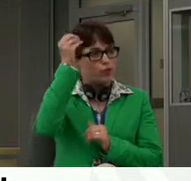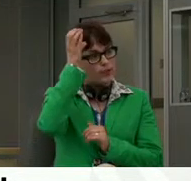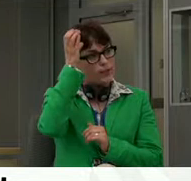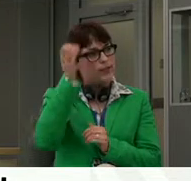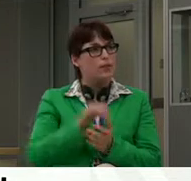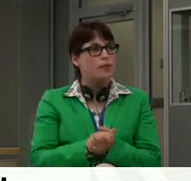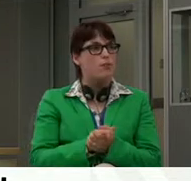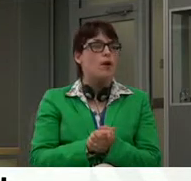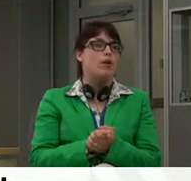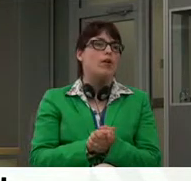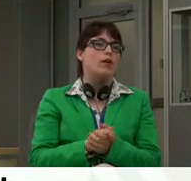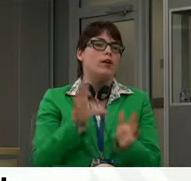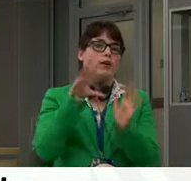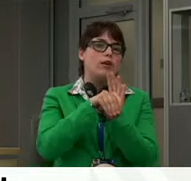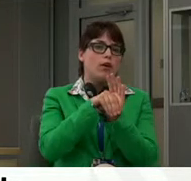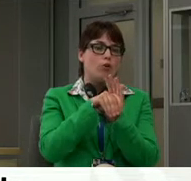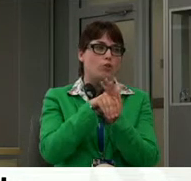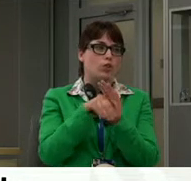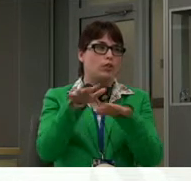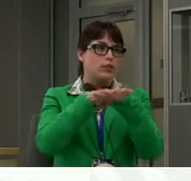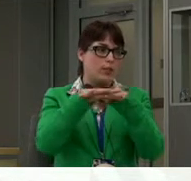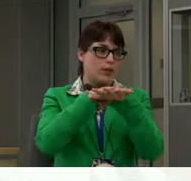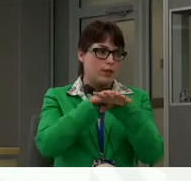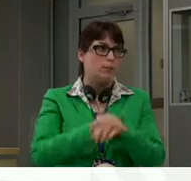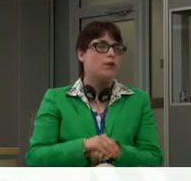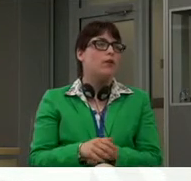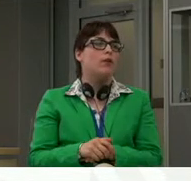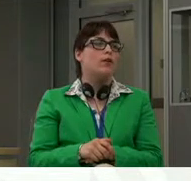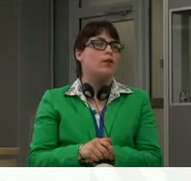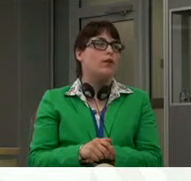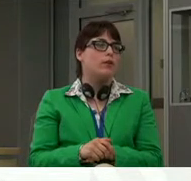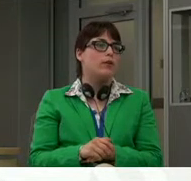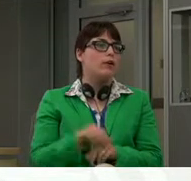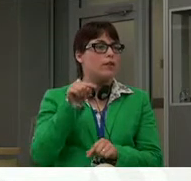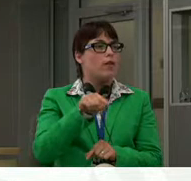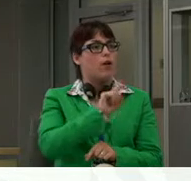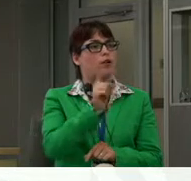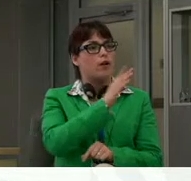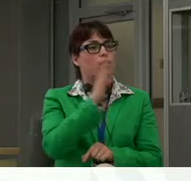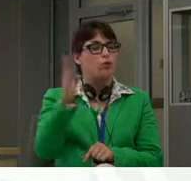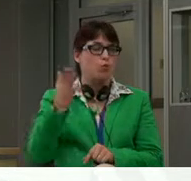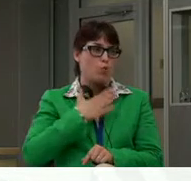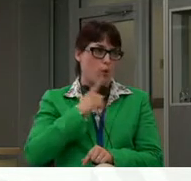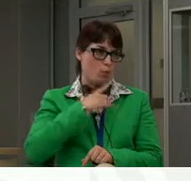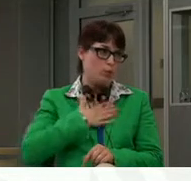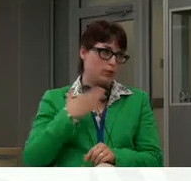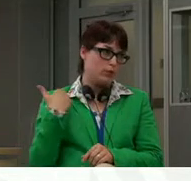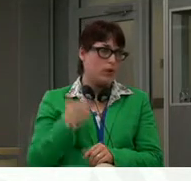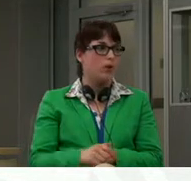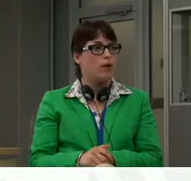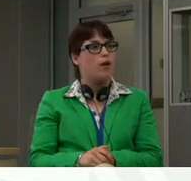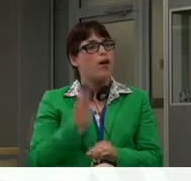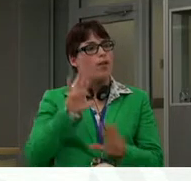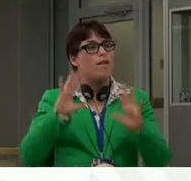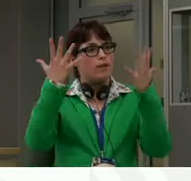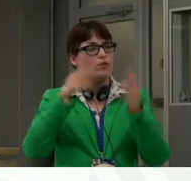is a road we need to take and walk on for a long time. Inclusive society begins with